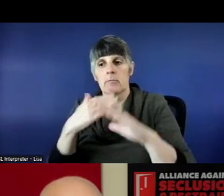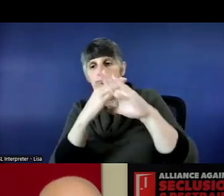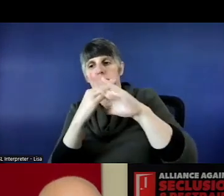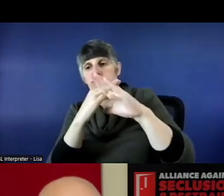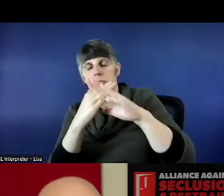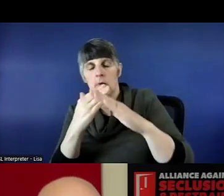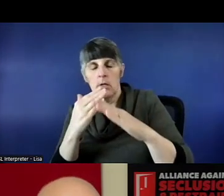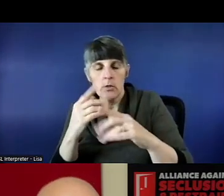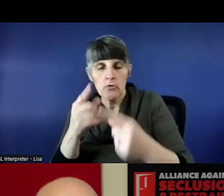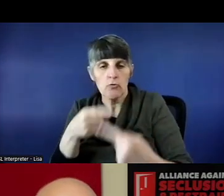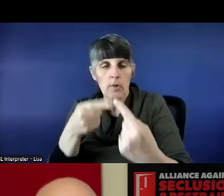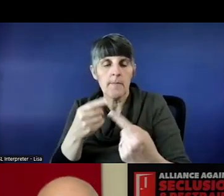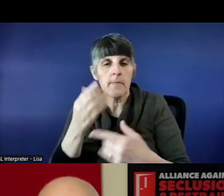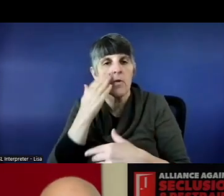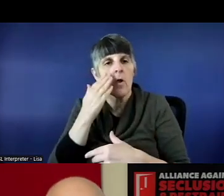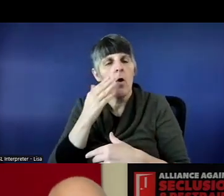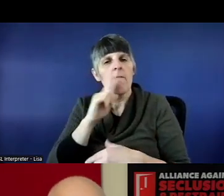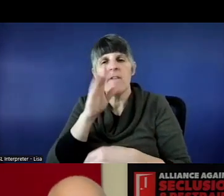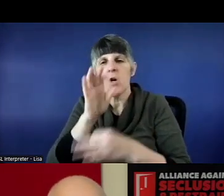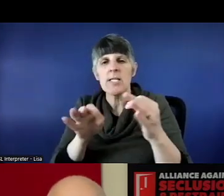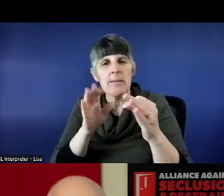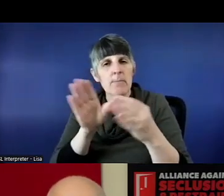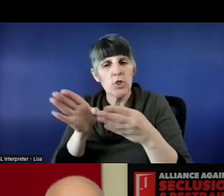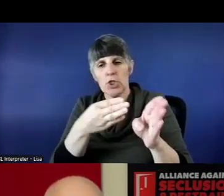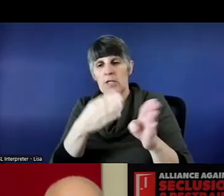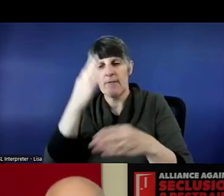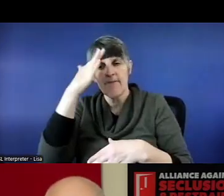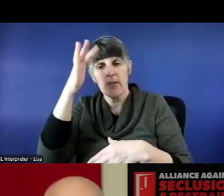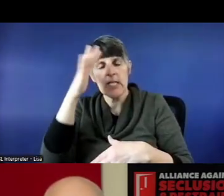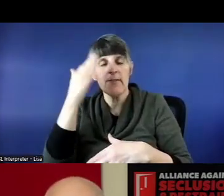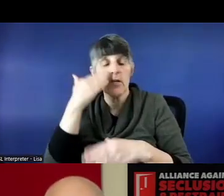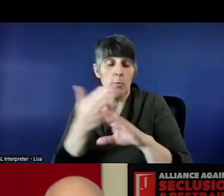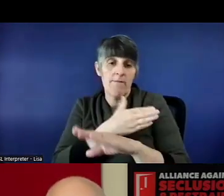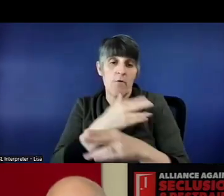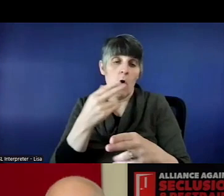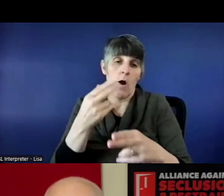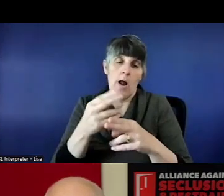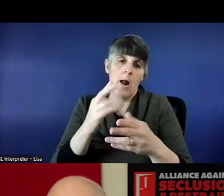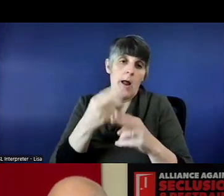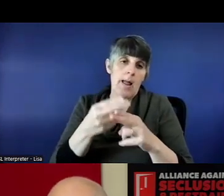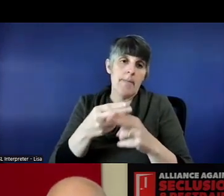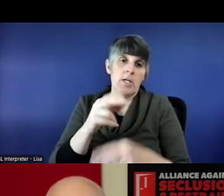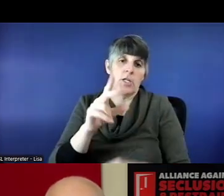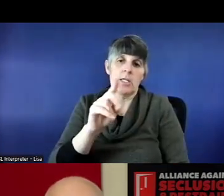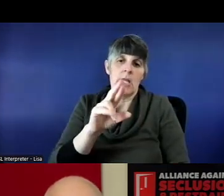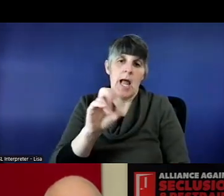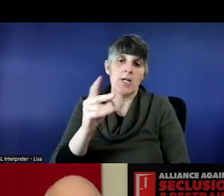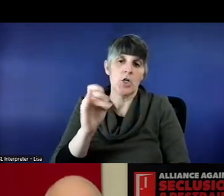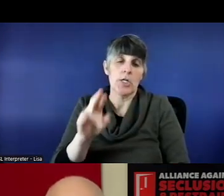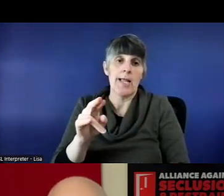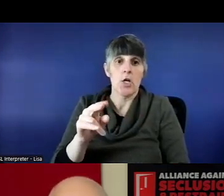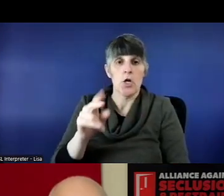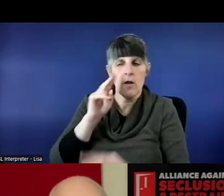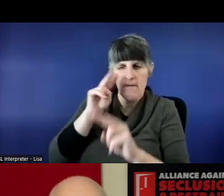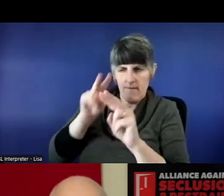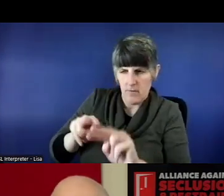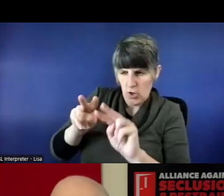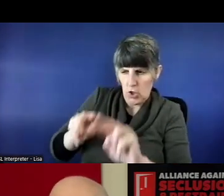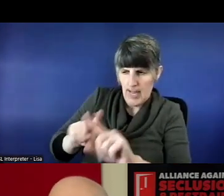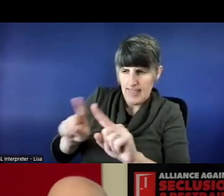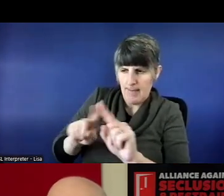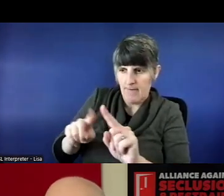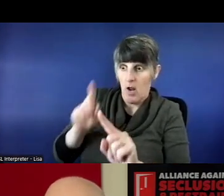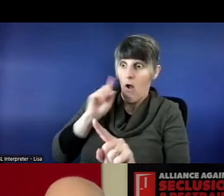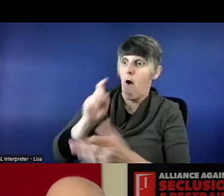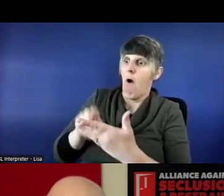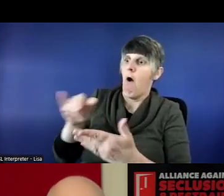hard time? A very simple shift in philosophy. As I mentioned, Dr. Shanker's, see a child differently, see a different child. Dr. Ross Green says,